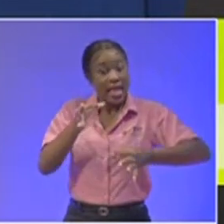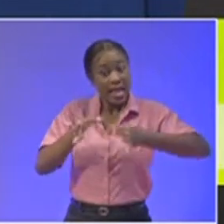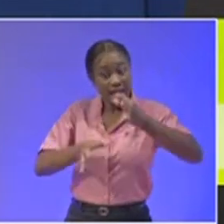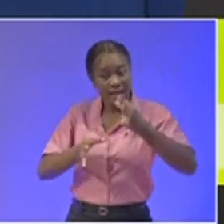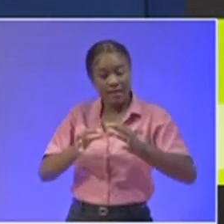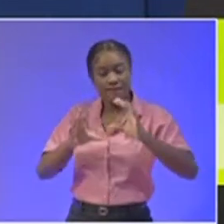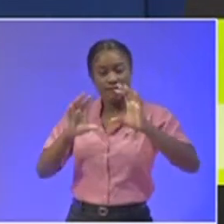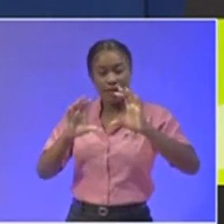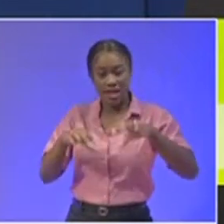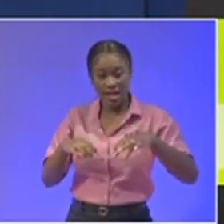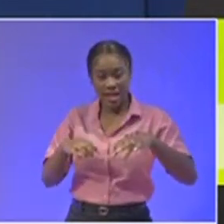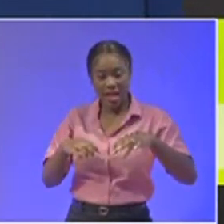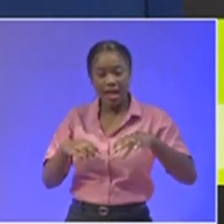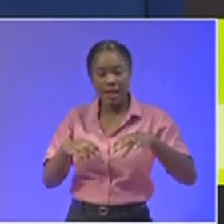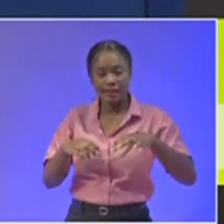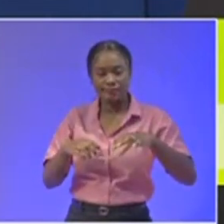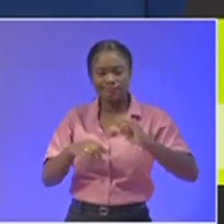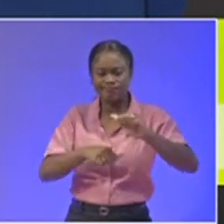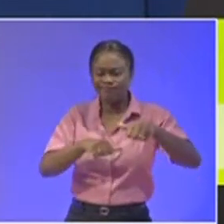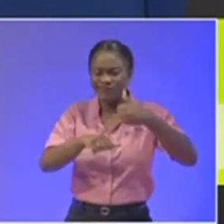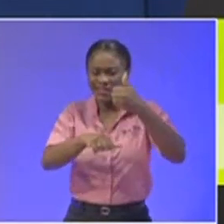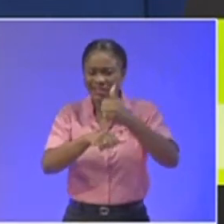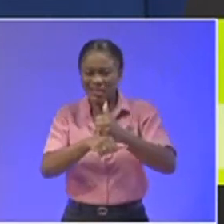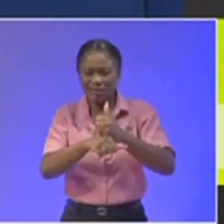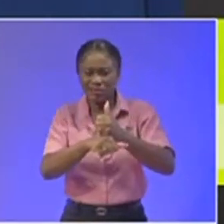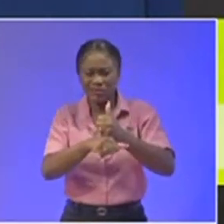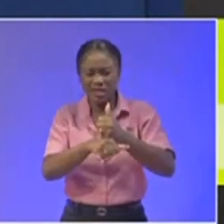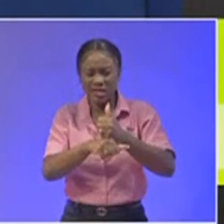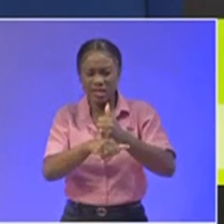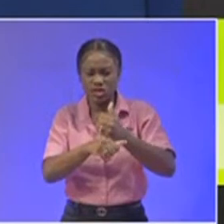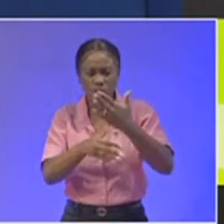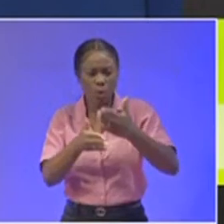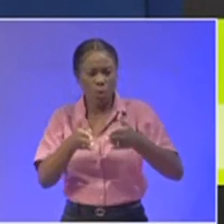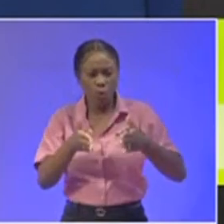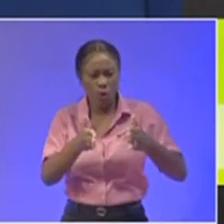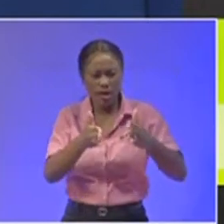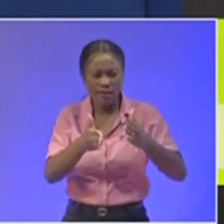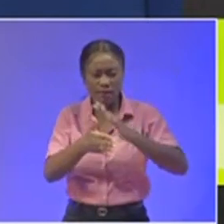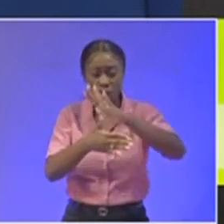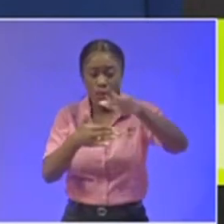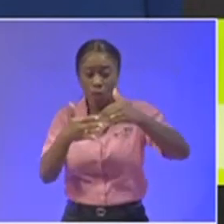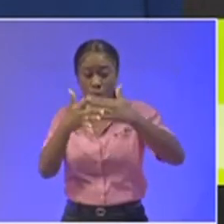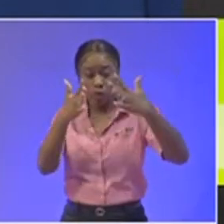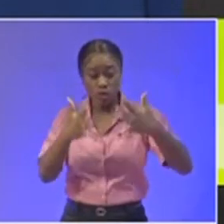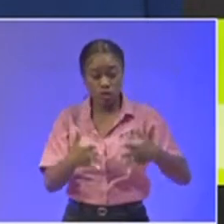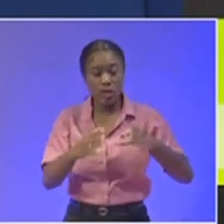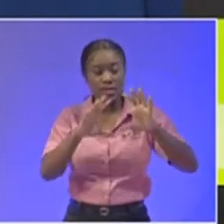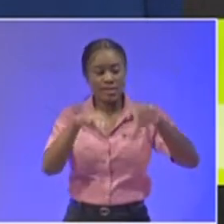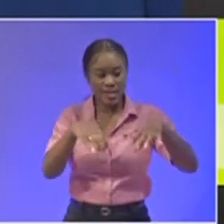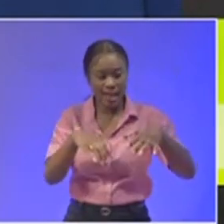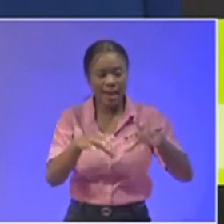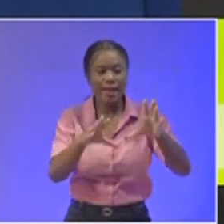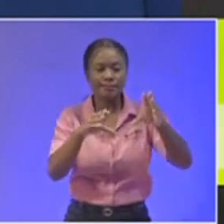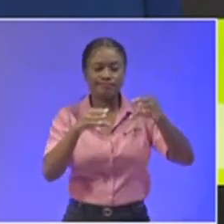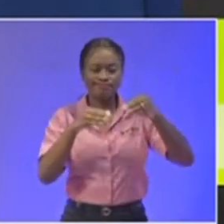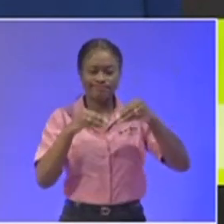formalize access pathways to those services so that our beneficiaries, or our students who are beneficiaries of the